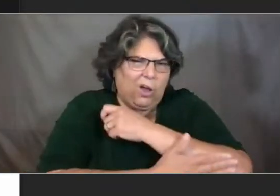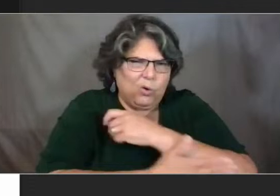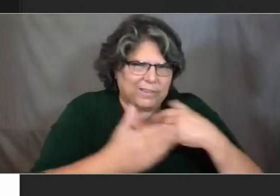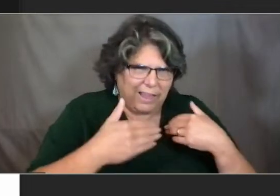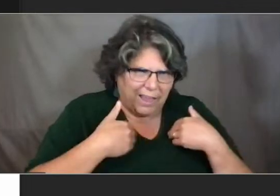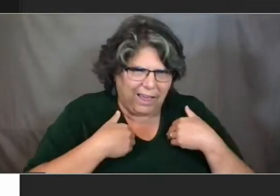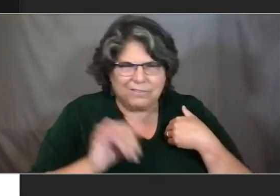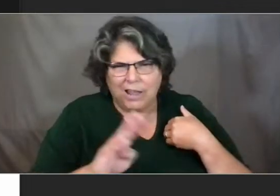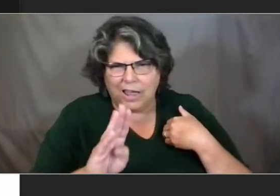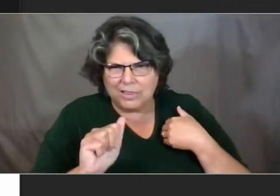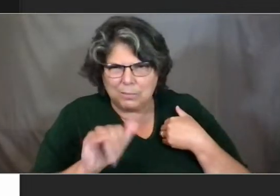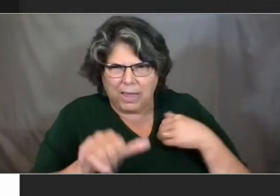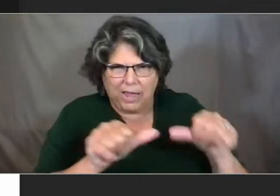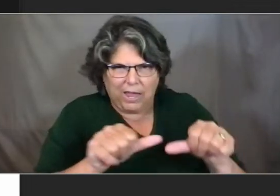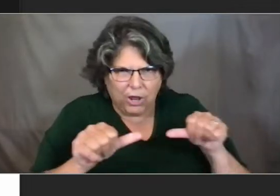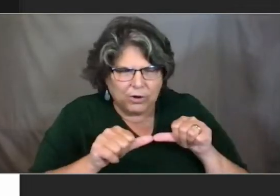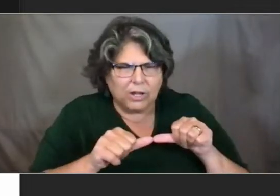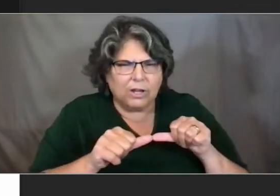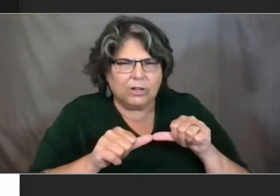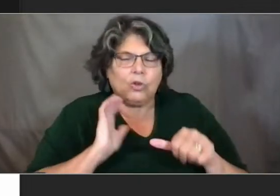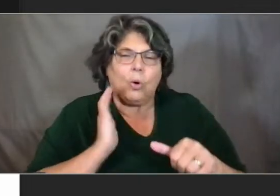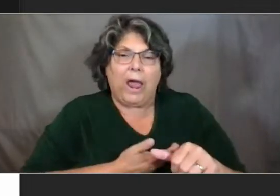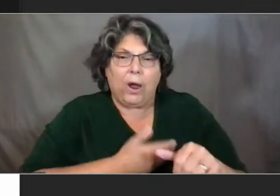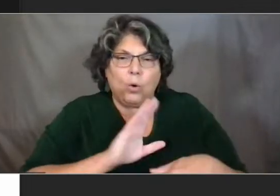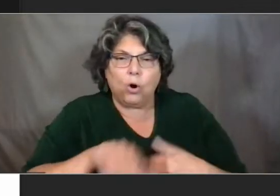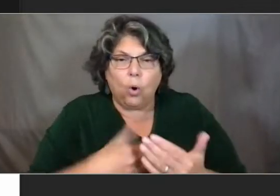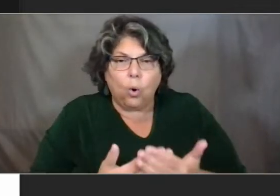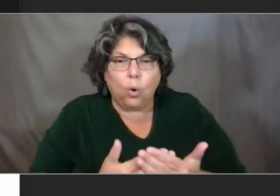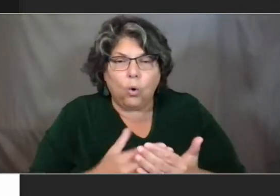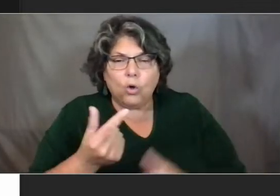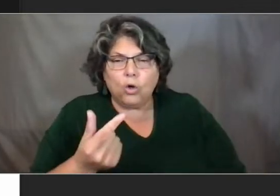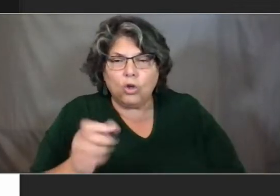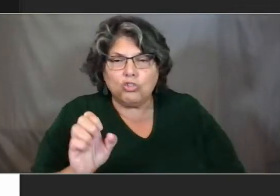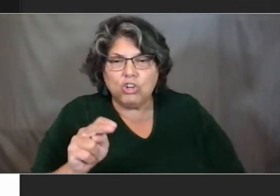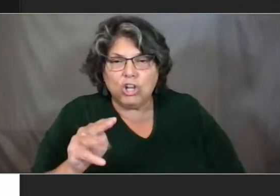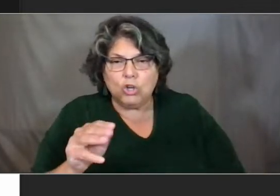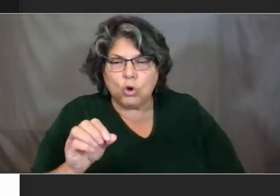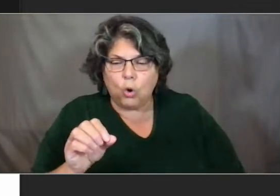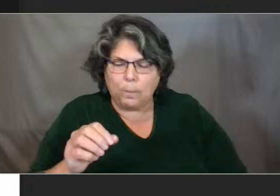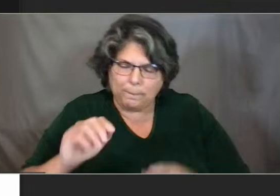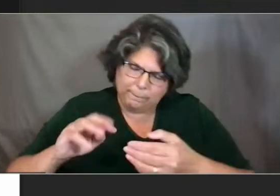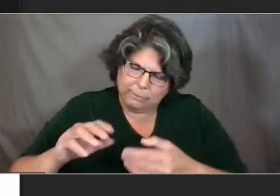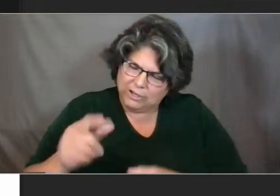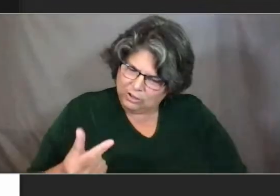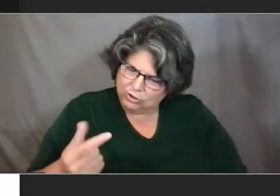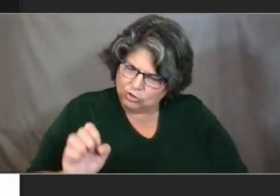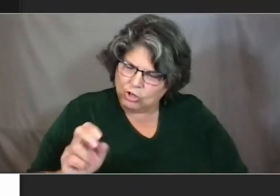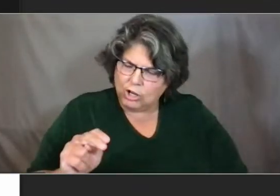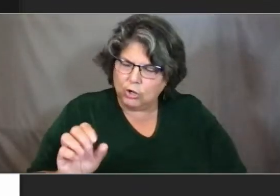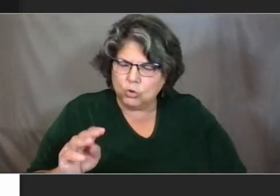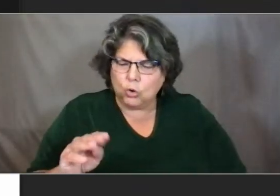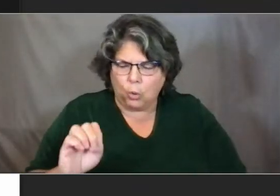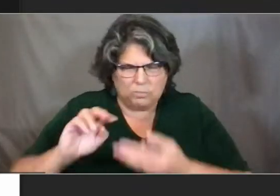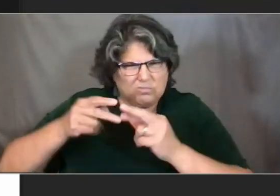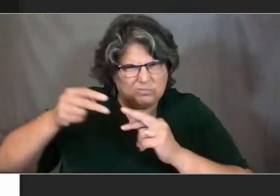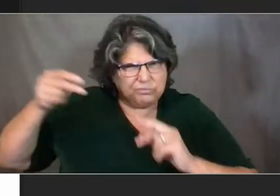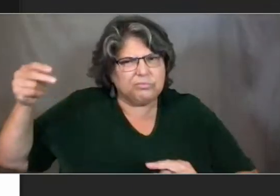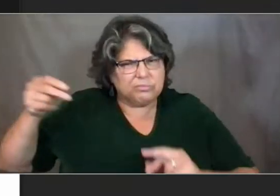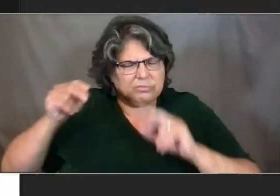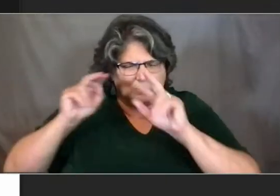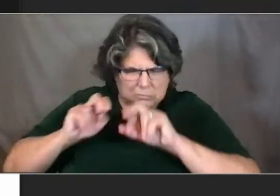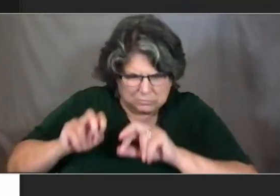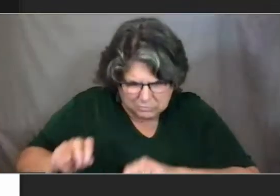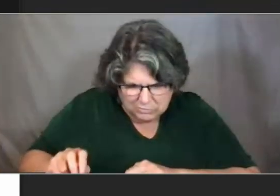Bay Area. So our whole genome sequencing information and the number of variants we have tends to